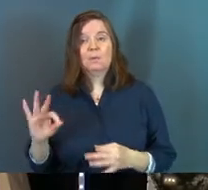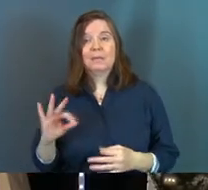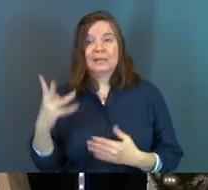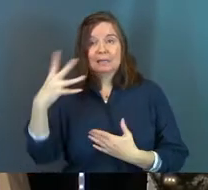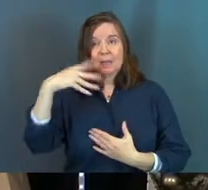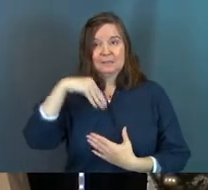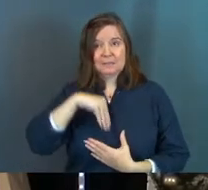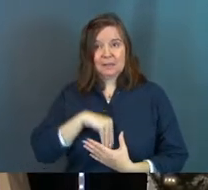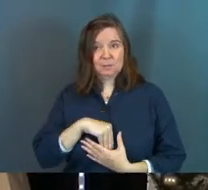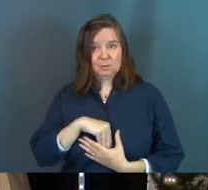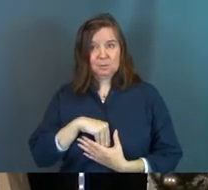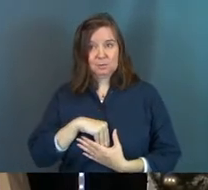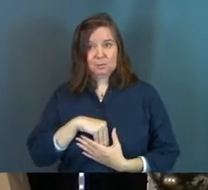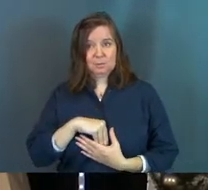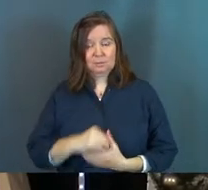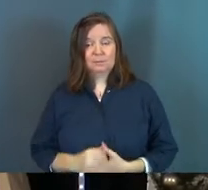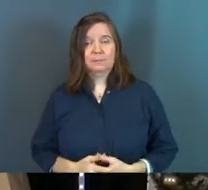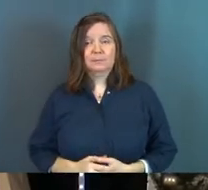has come inside of you.